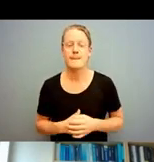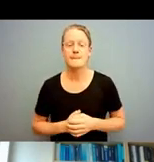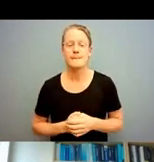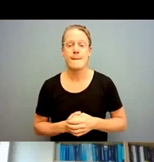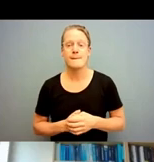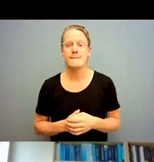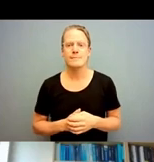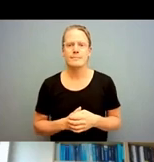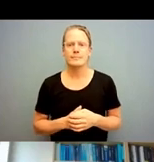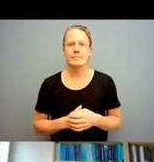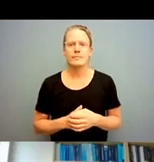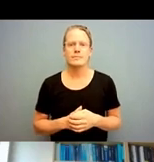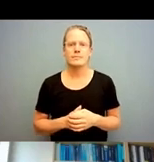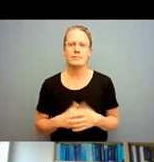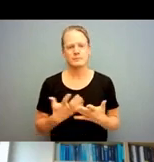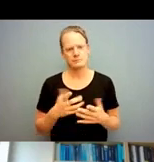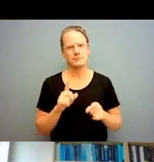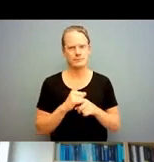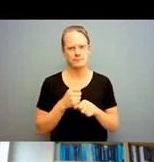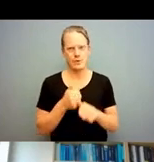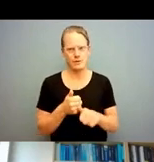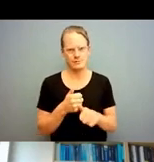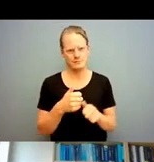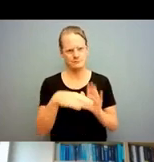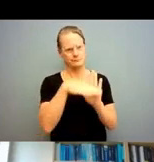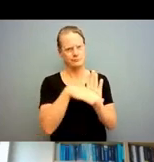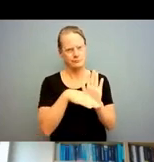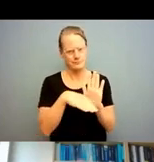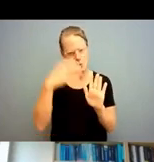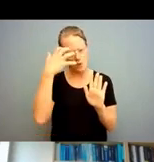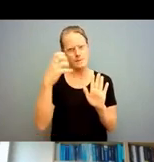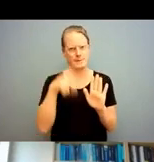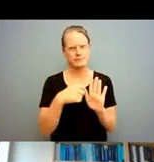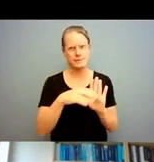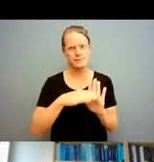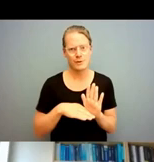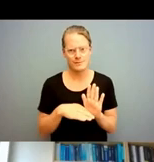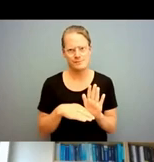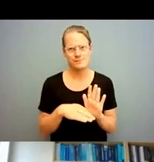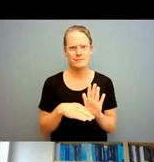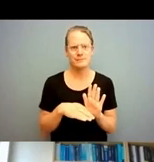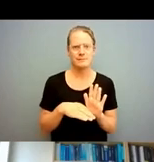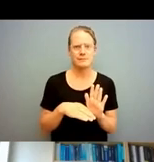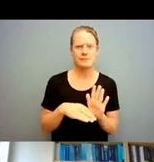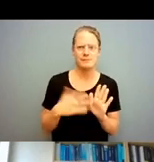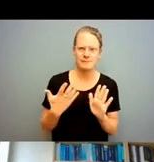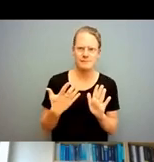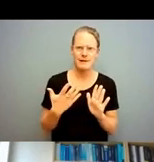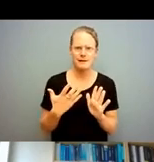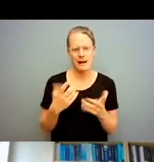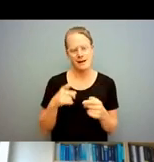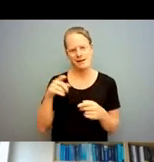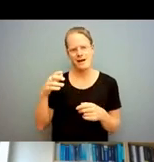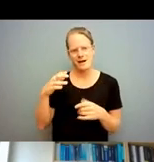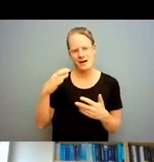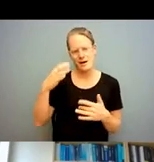obligation for states to implement is not merely an obligation for the government or departments or